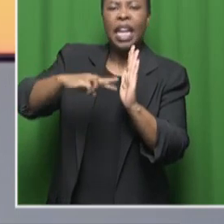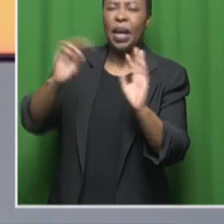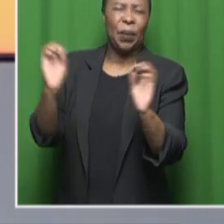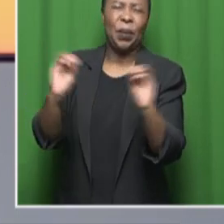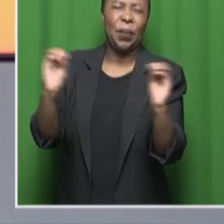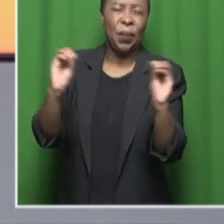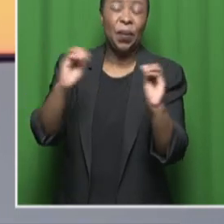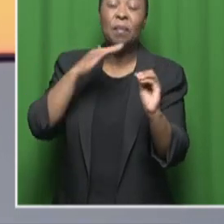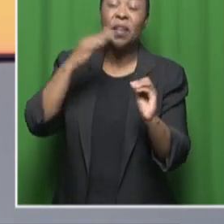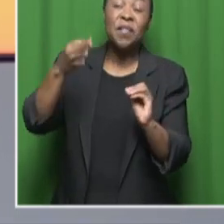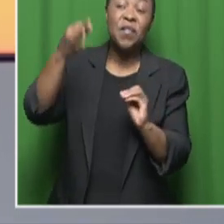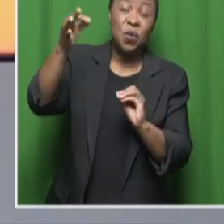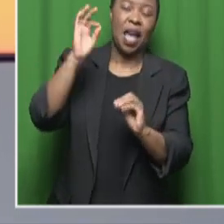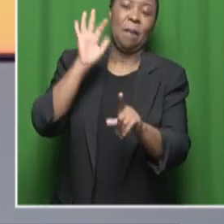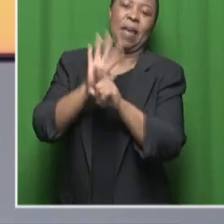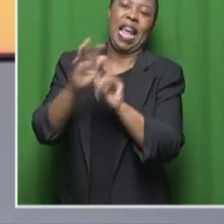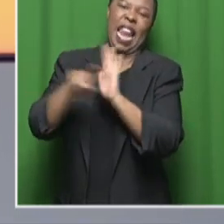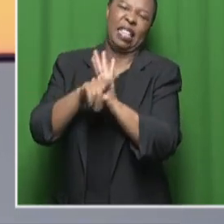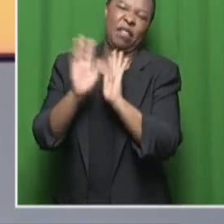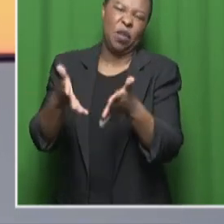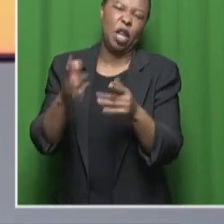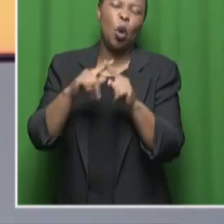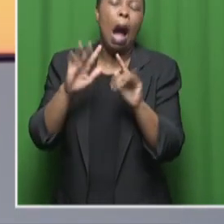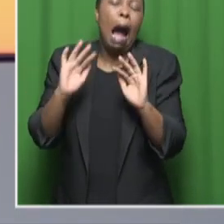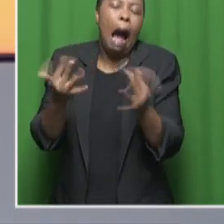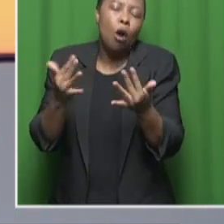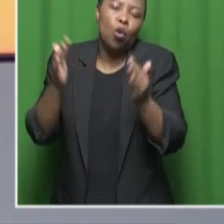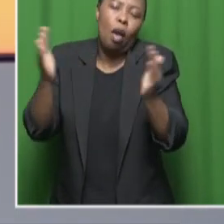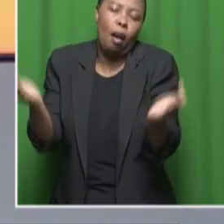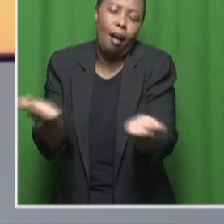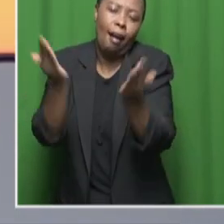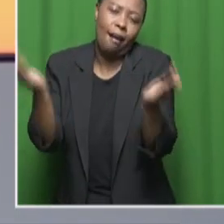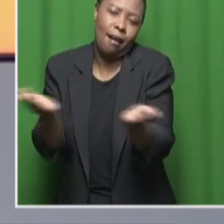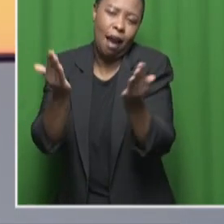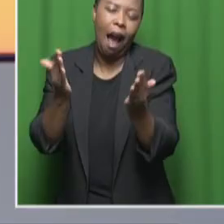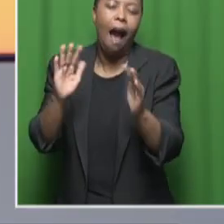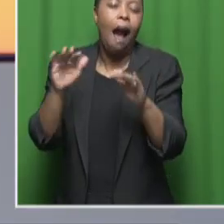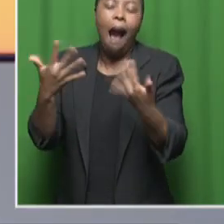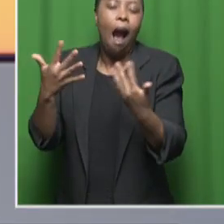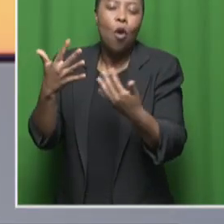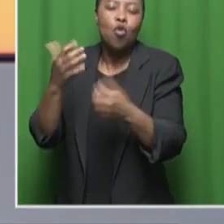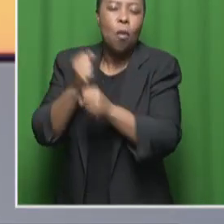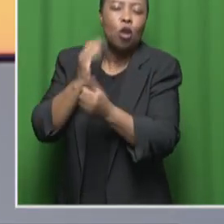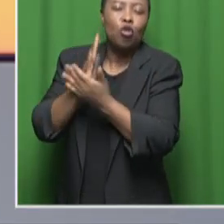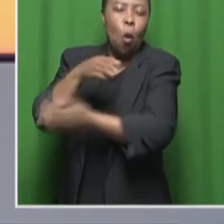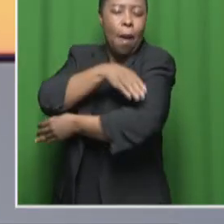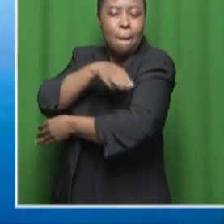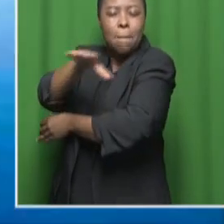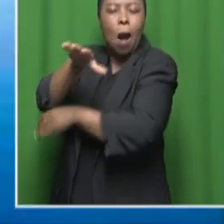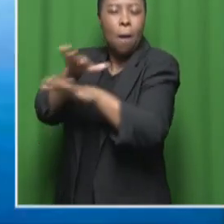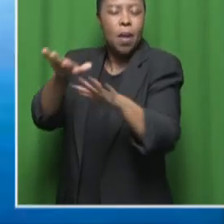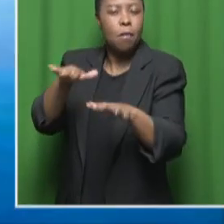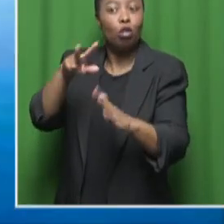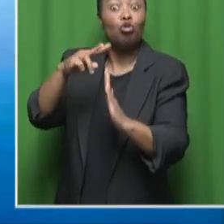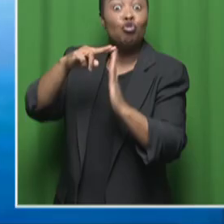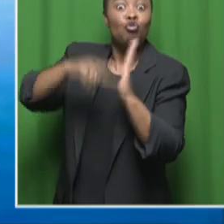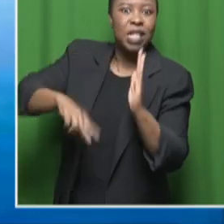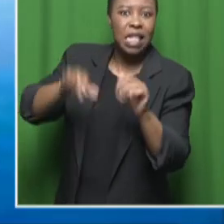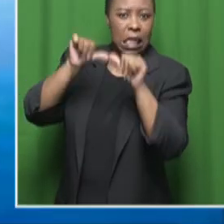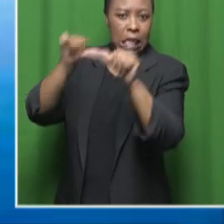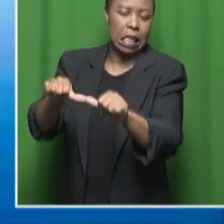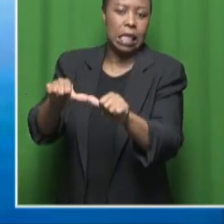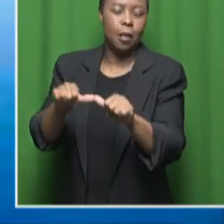future at large. Yeah. How do we promote that? How do we encourage that? How do we empower more on that front? I think what we've tried to do in